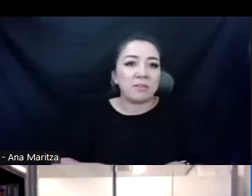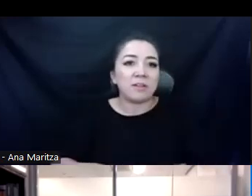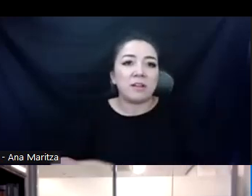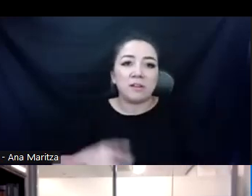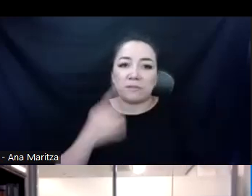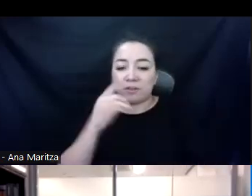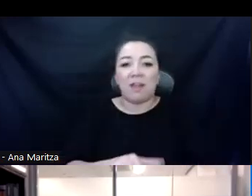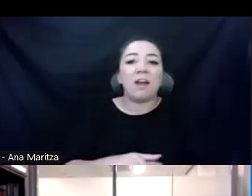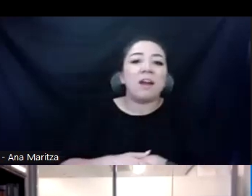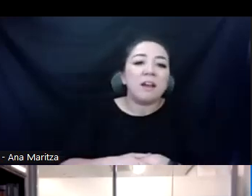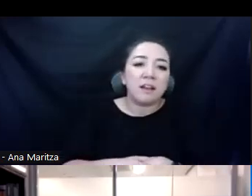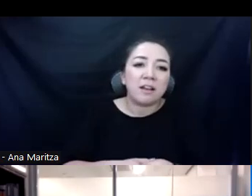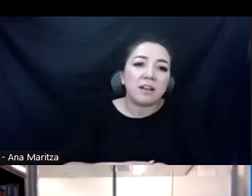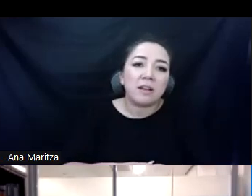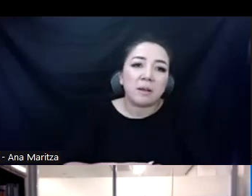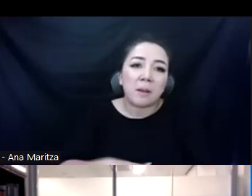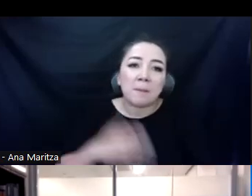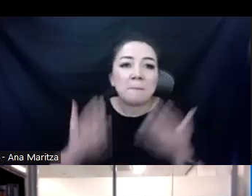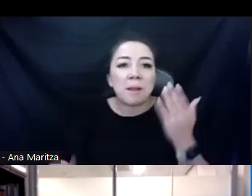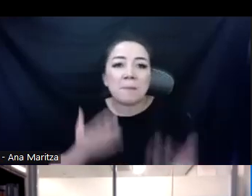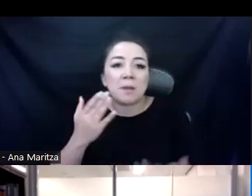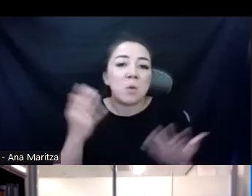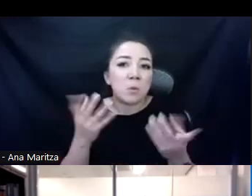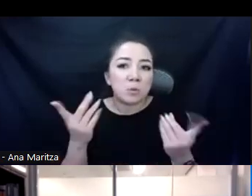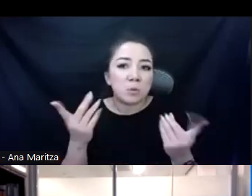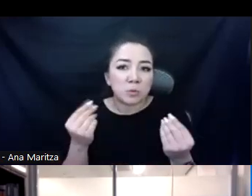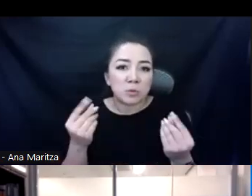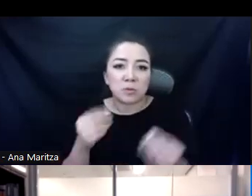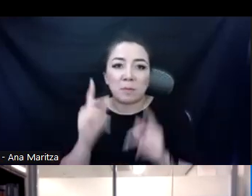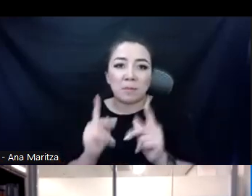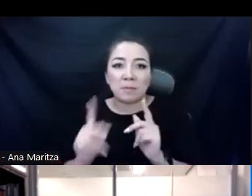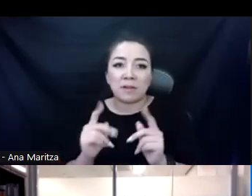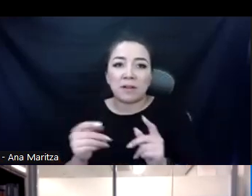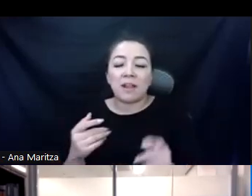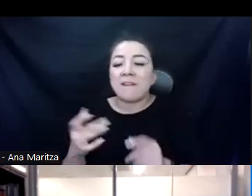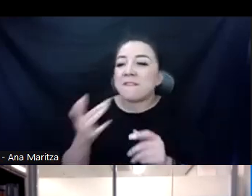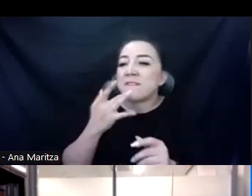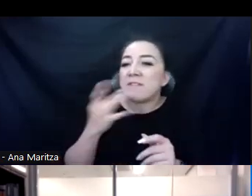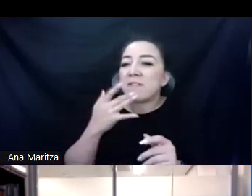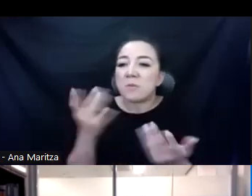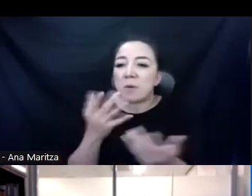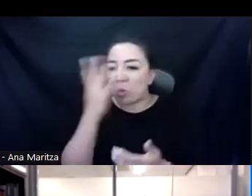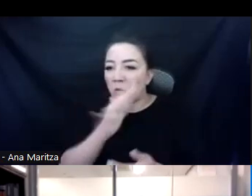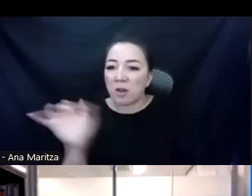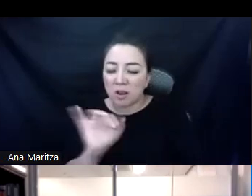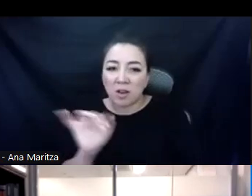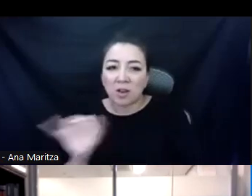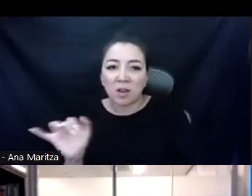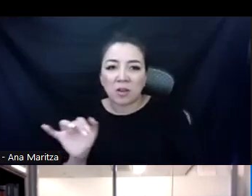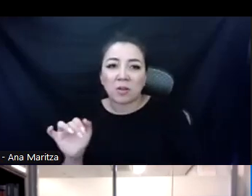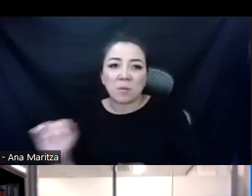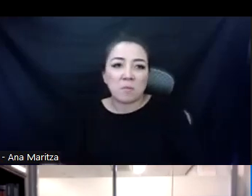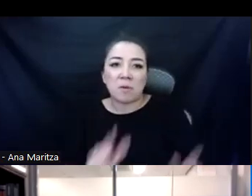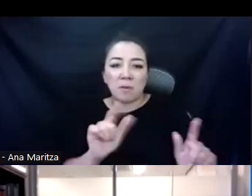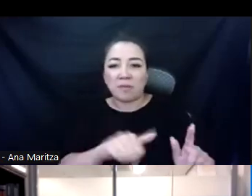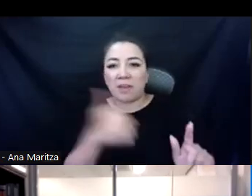that. Maybe what we'll do, just so people can get a flavor of what this will look like, just pull up that other